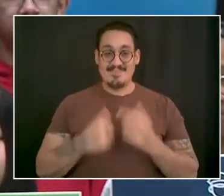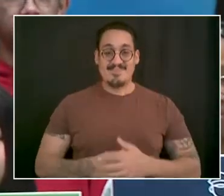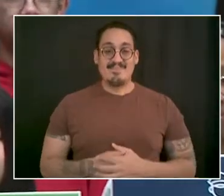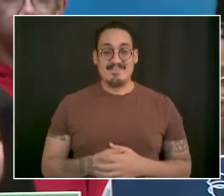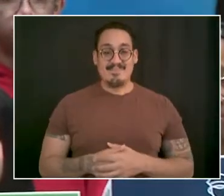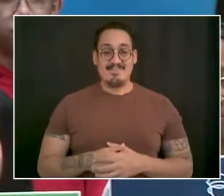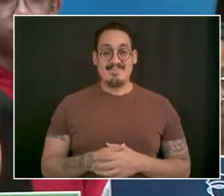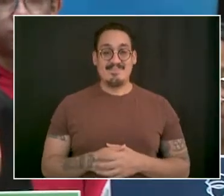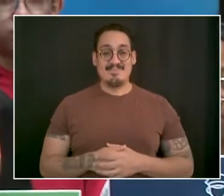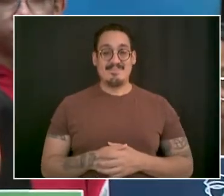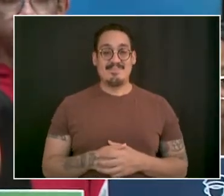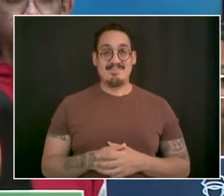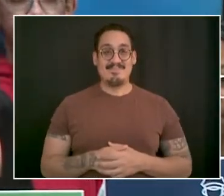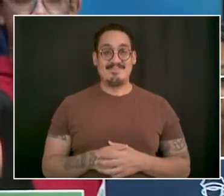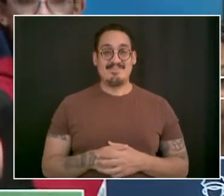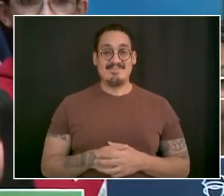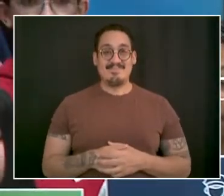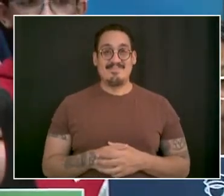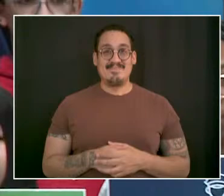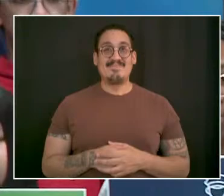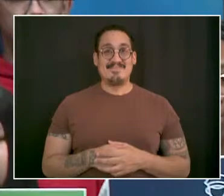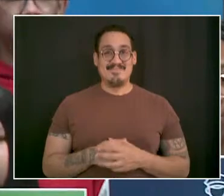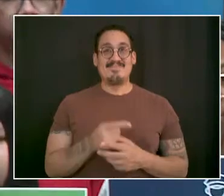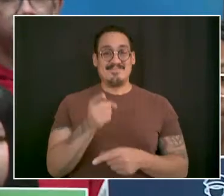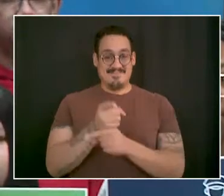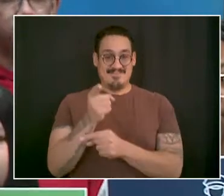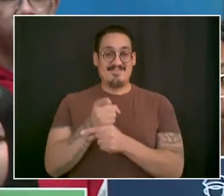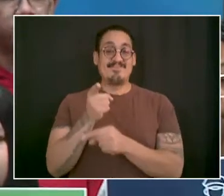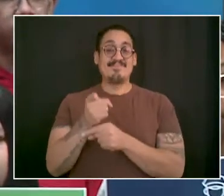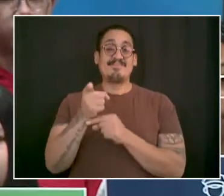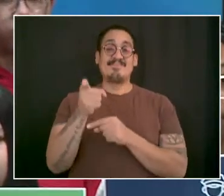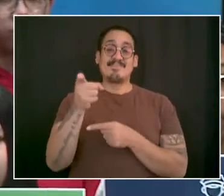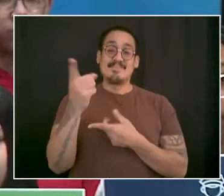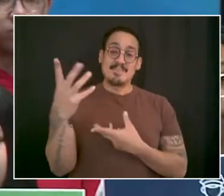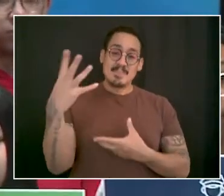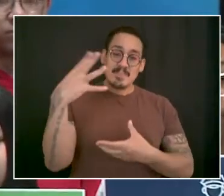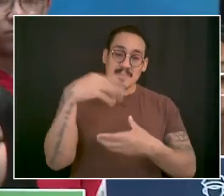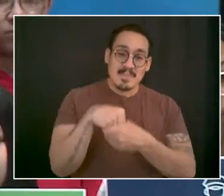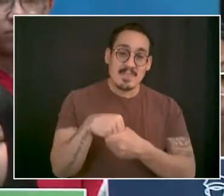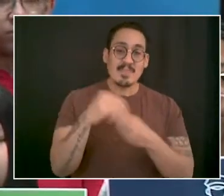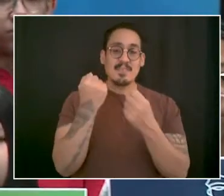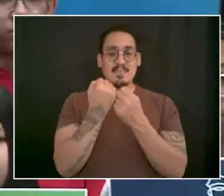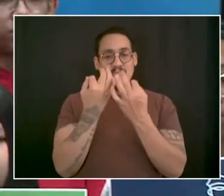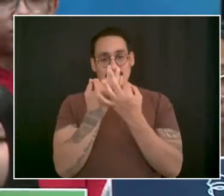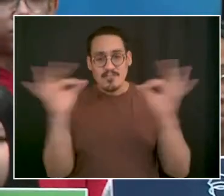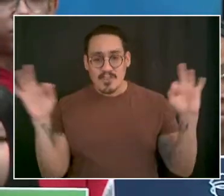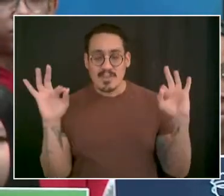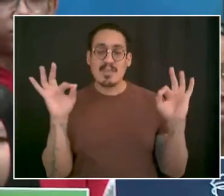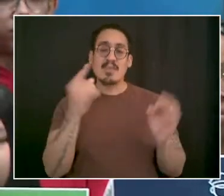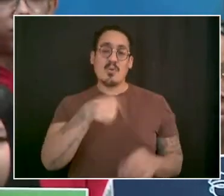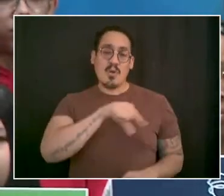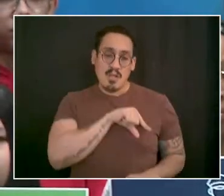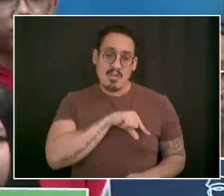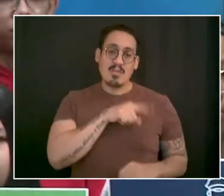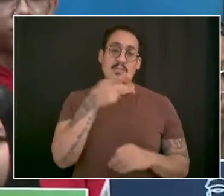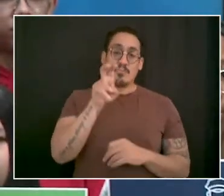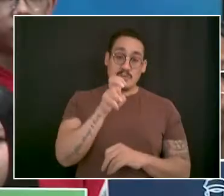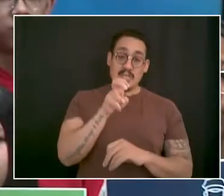That's right, DM. This includes support for free quality 3K and pre-K for students